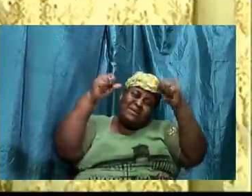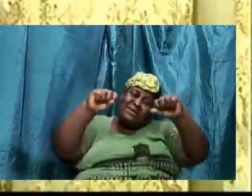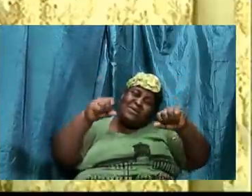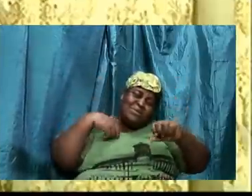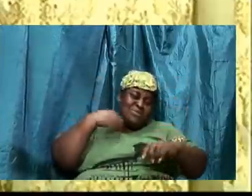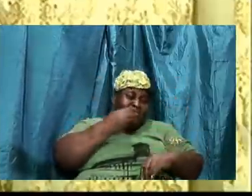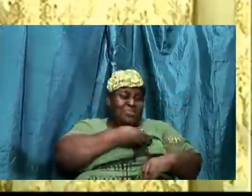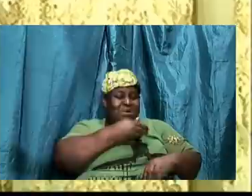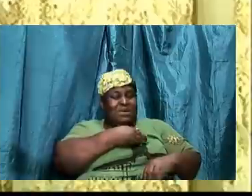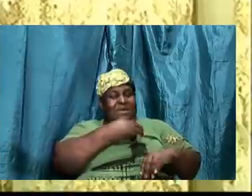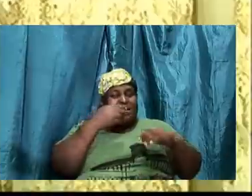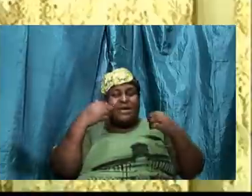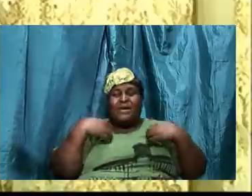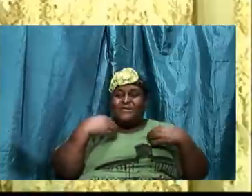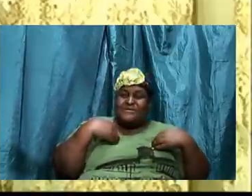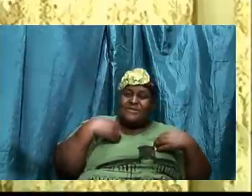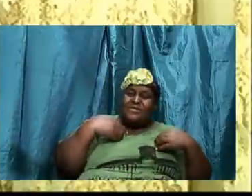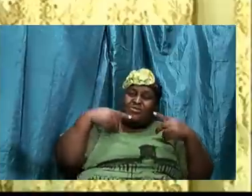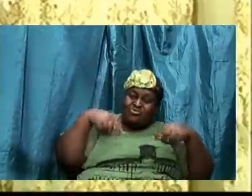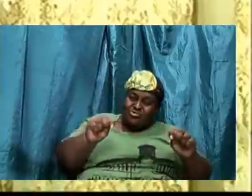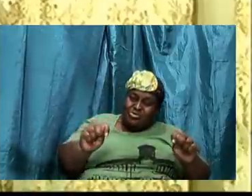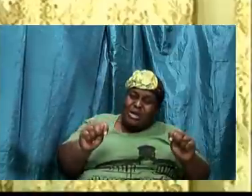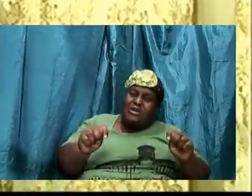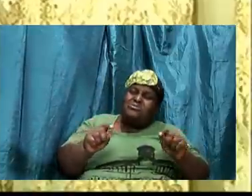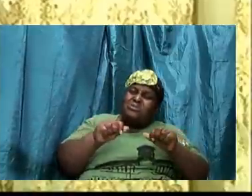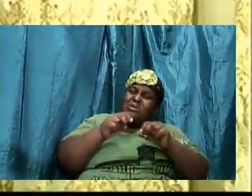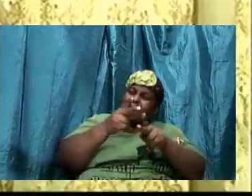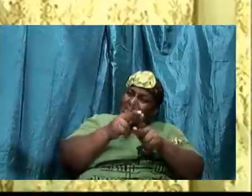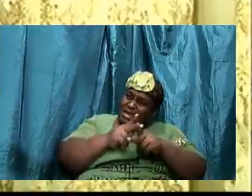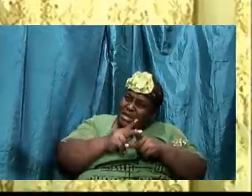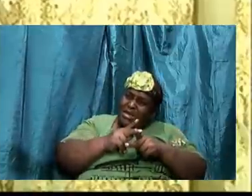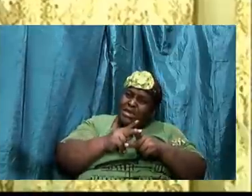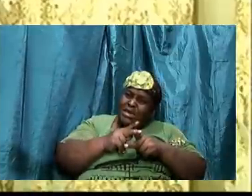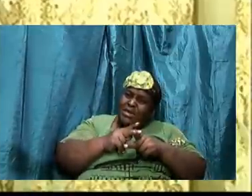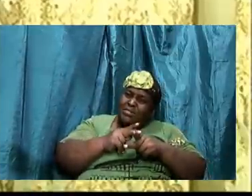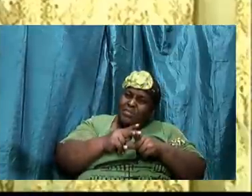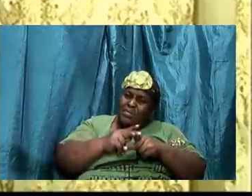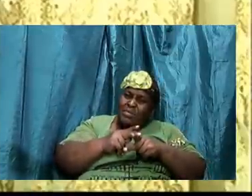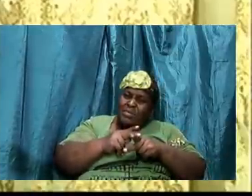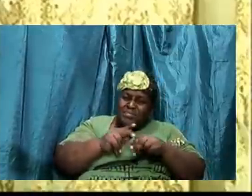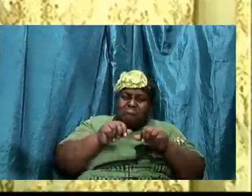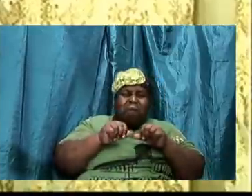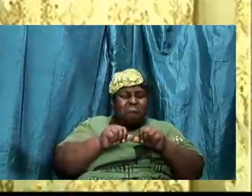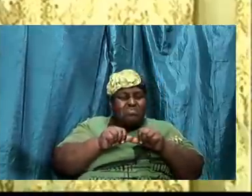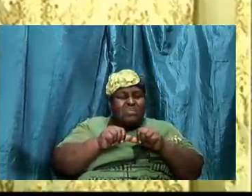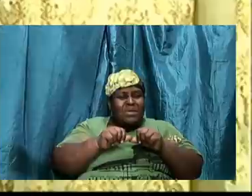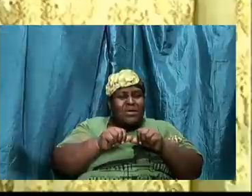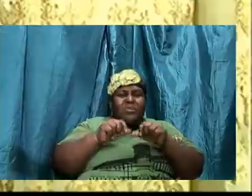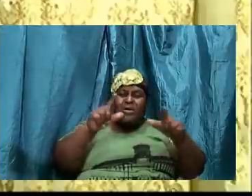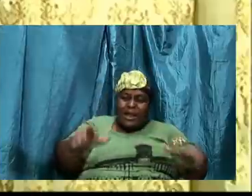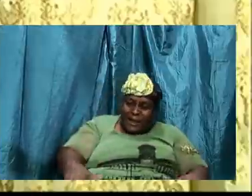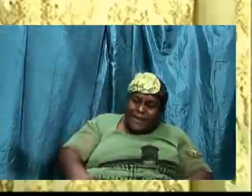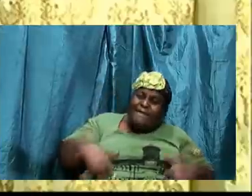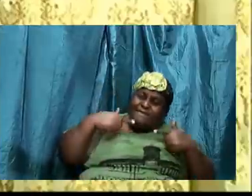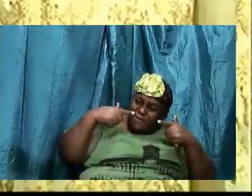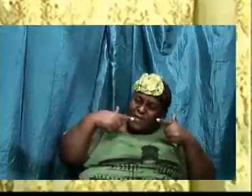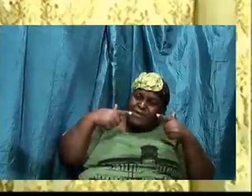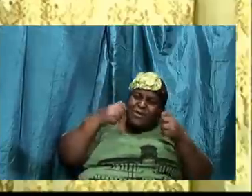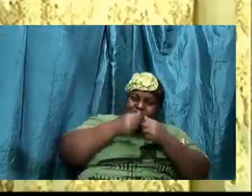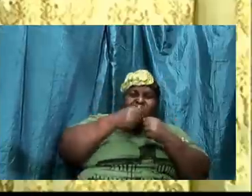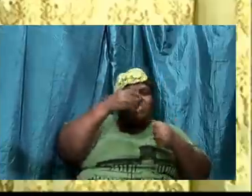to try to maintain our walk with God. Make sure that our walk with